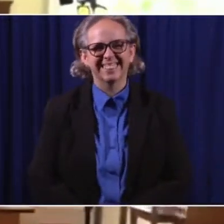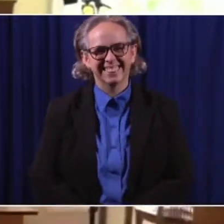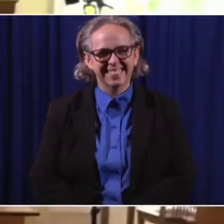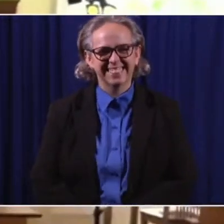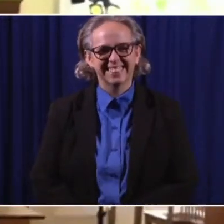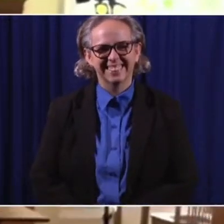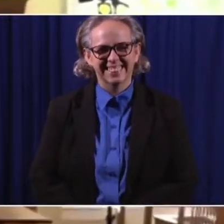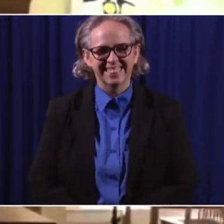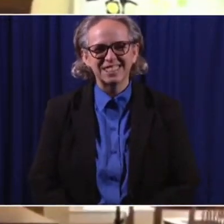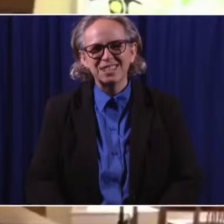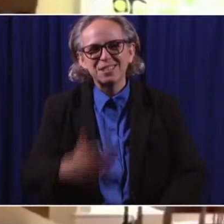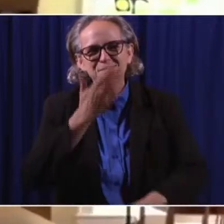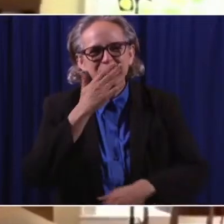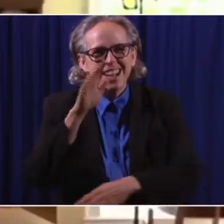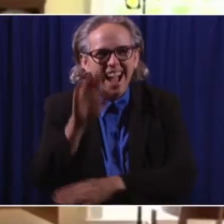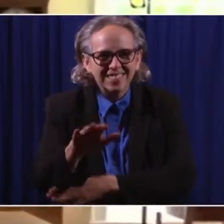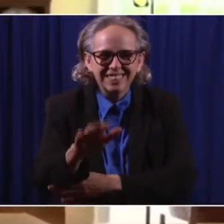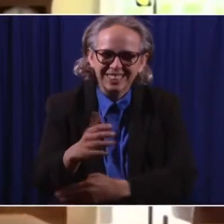Afternoon, everyone.